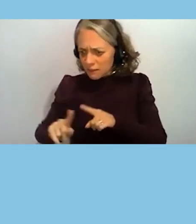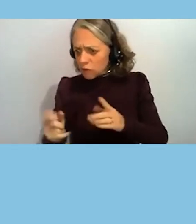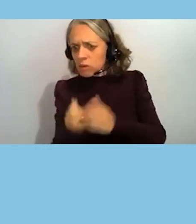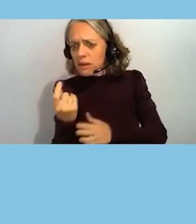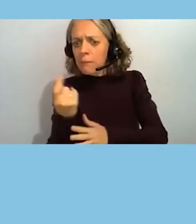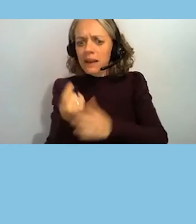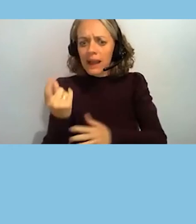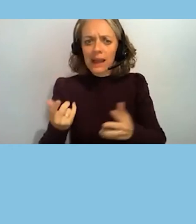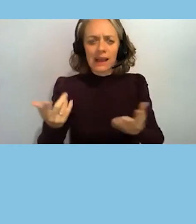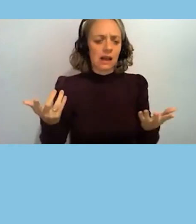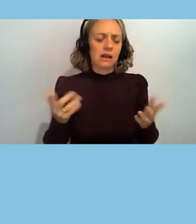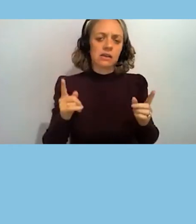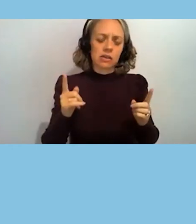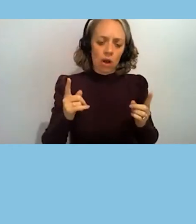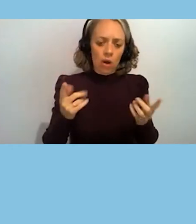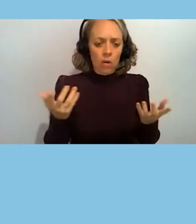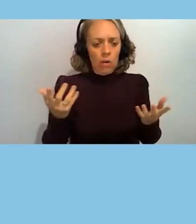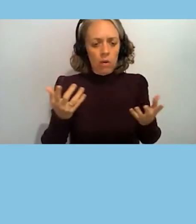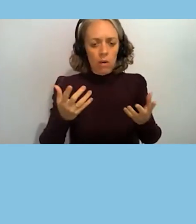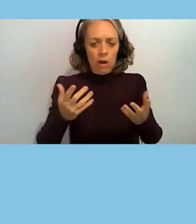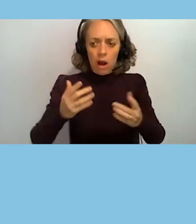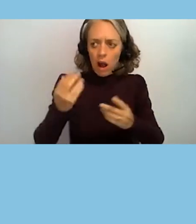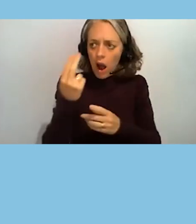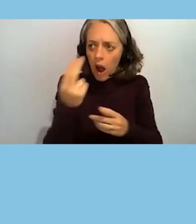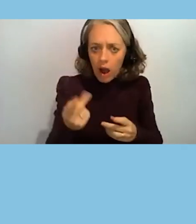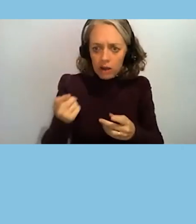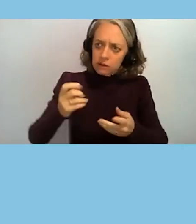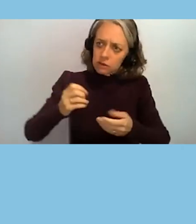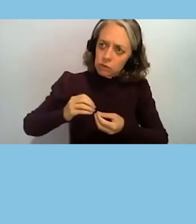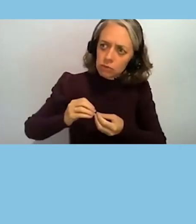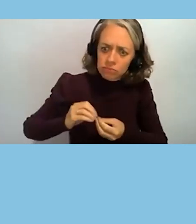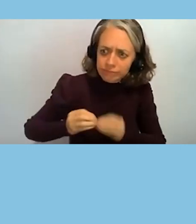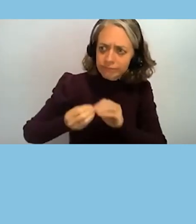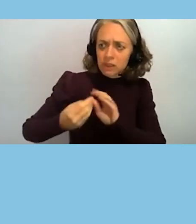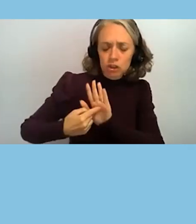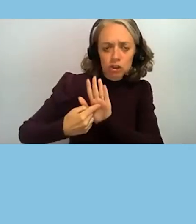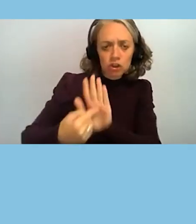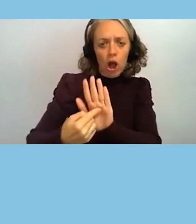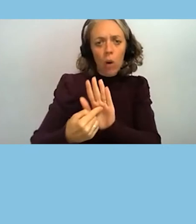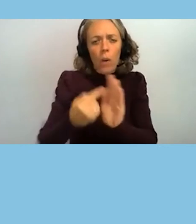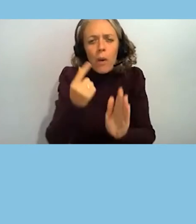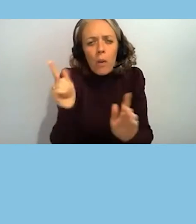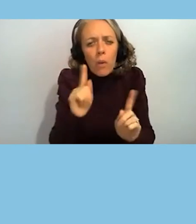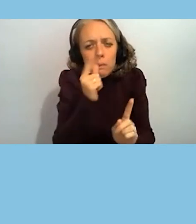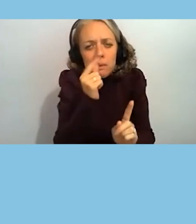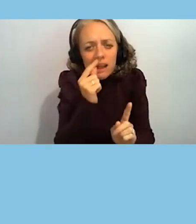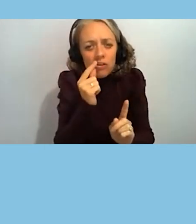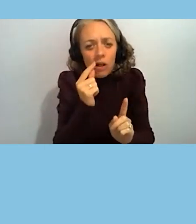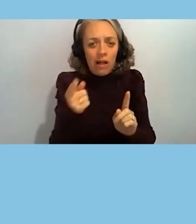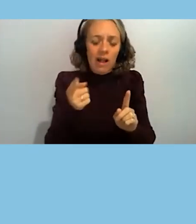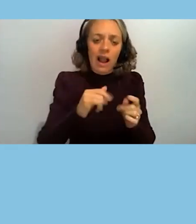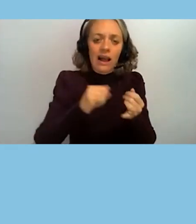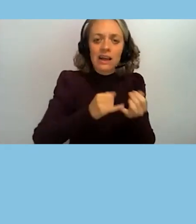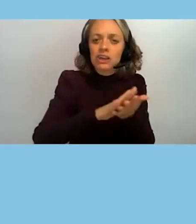means, artworks that explore, exemplify the poetic potentiality, and I say that with a nod to Shannon Finnegan and